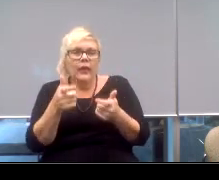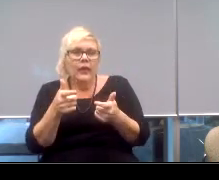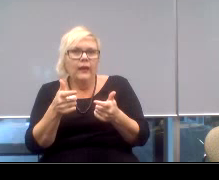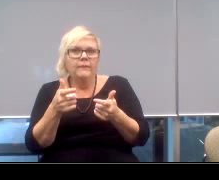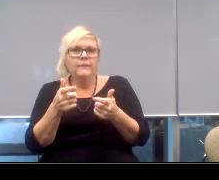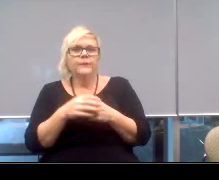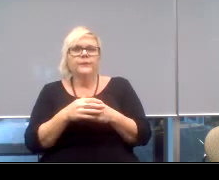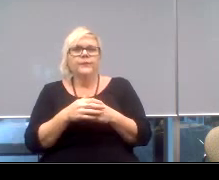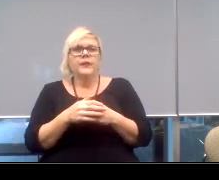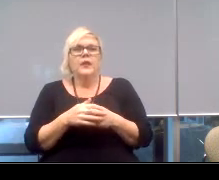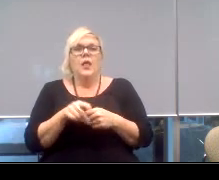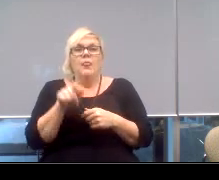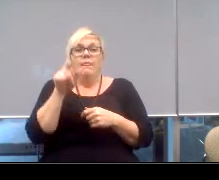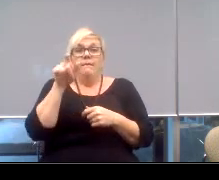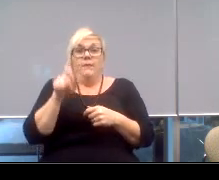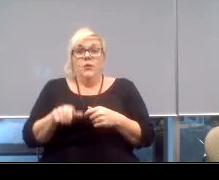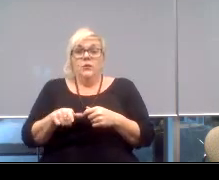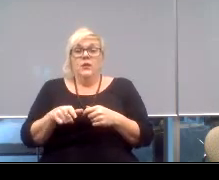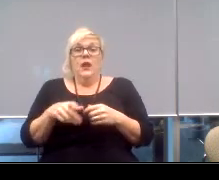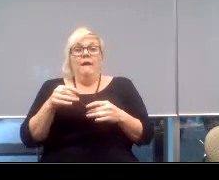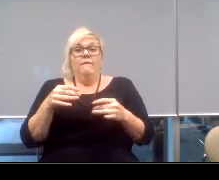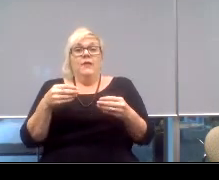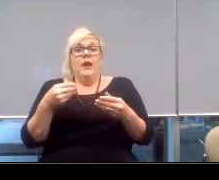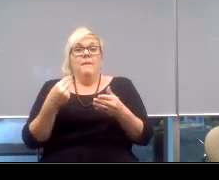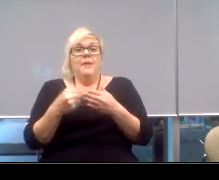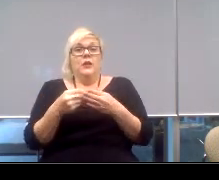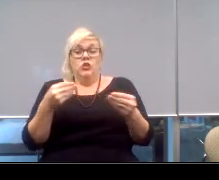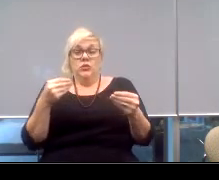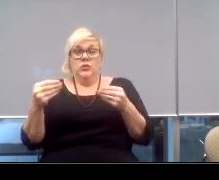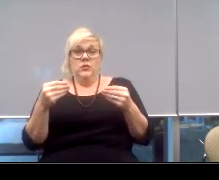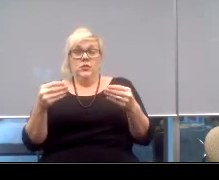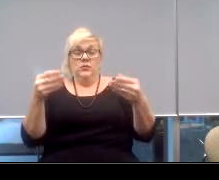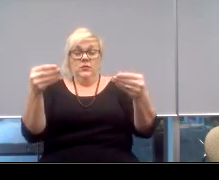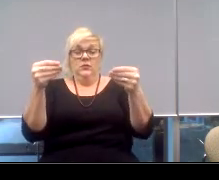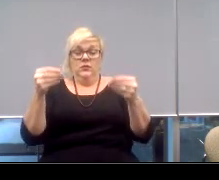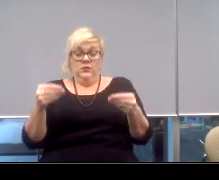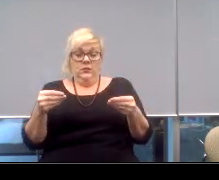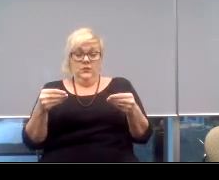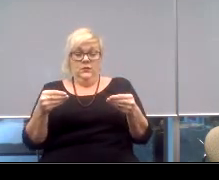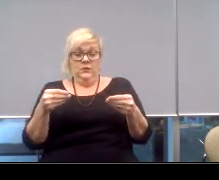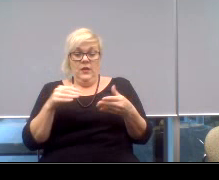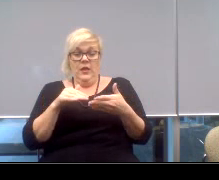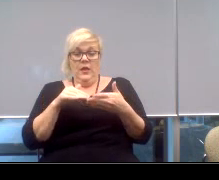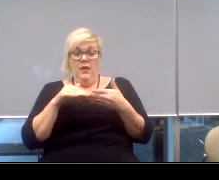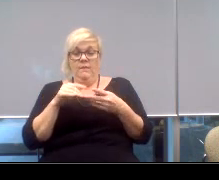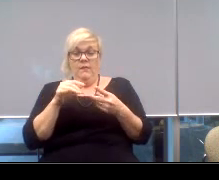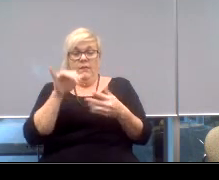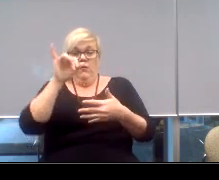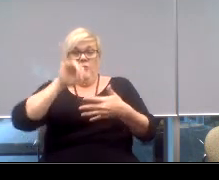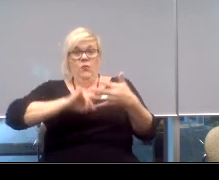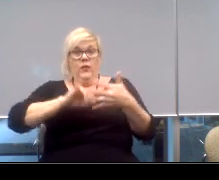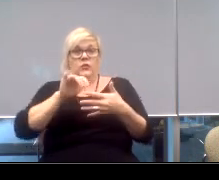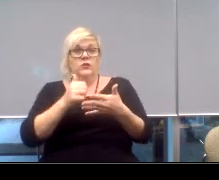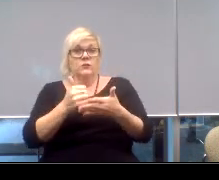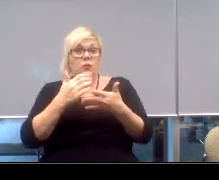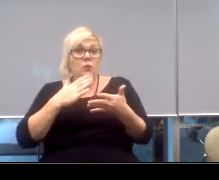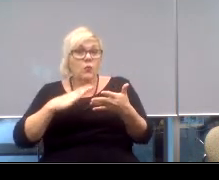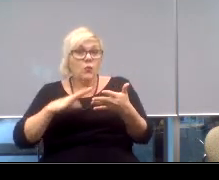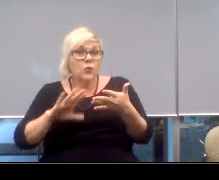and that enables them to purchase reasonable and necessary supports and choose the types of supports they want to receive and how they're